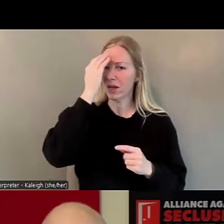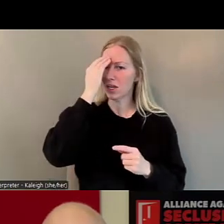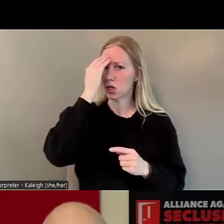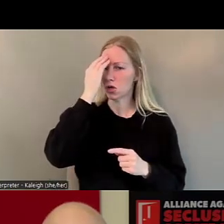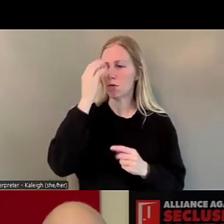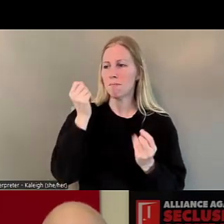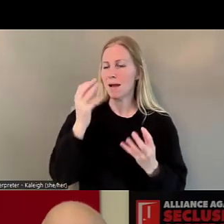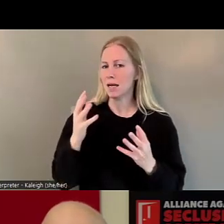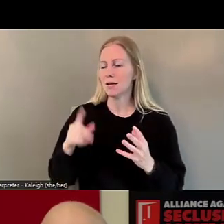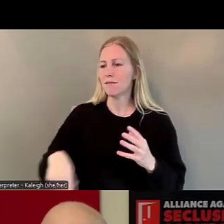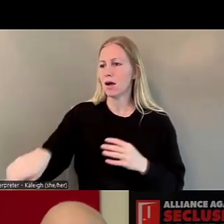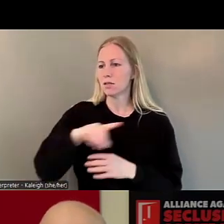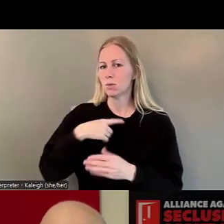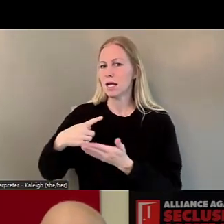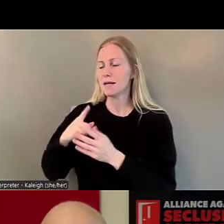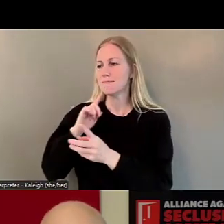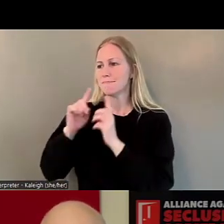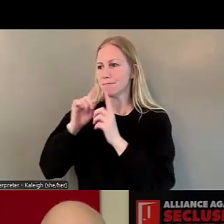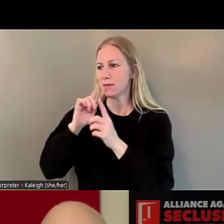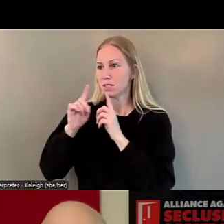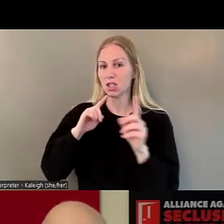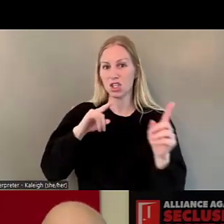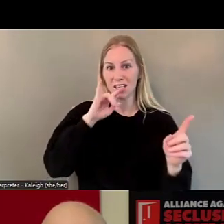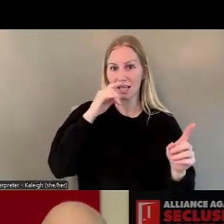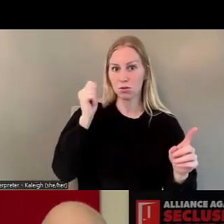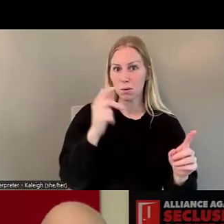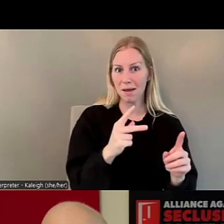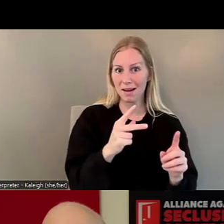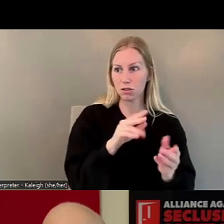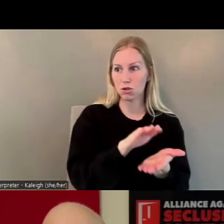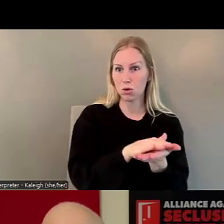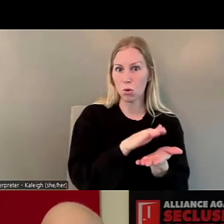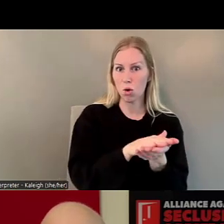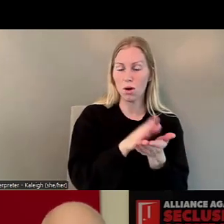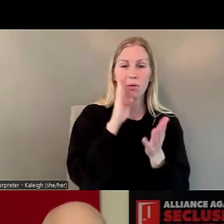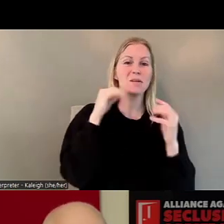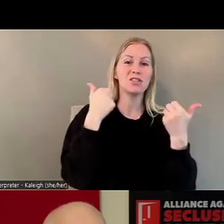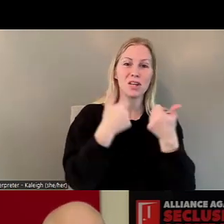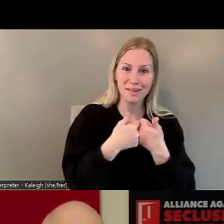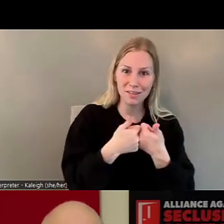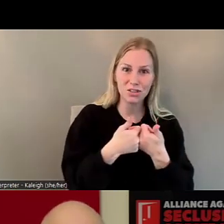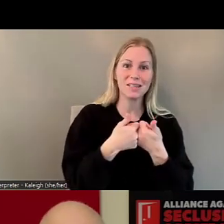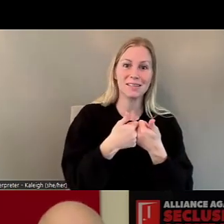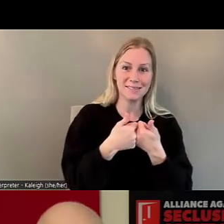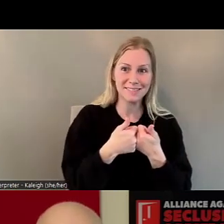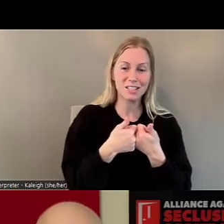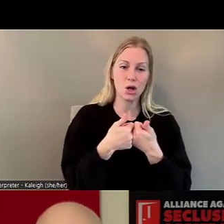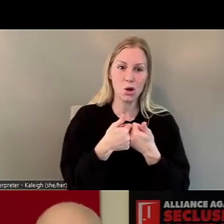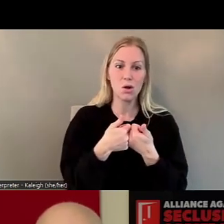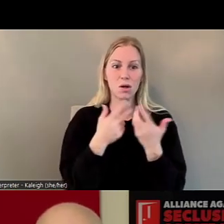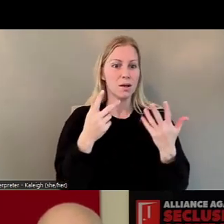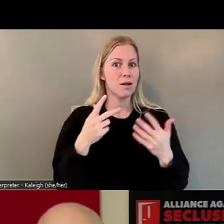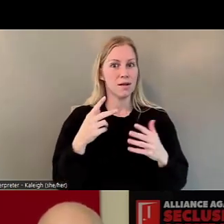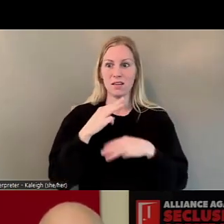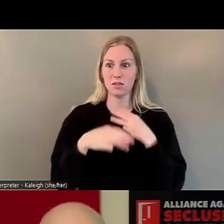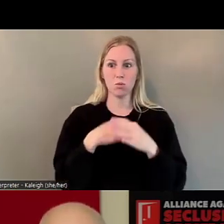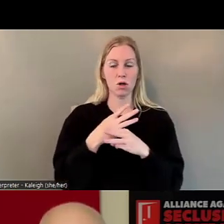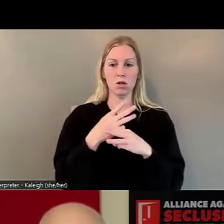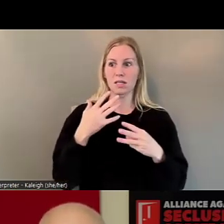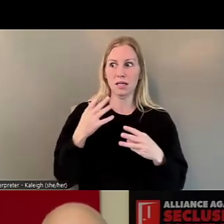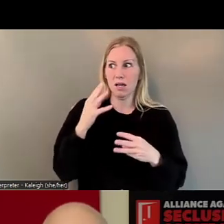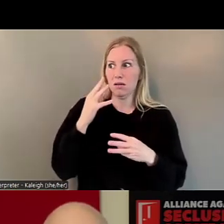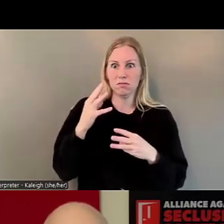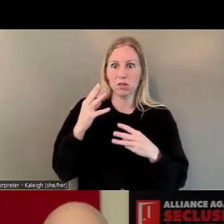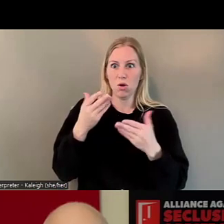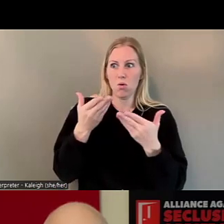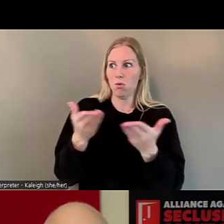this, that when kids went back to school, things were going to be challenging because here, this world had experienced this traumatic event,